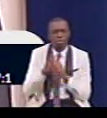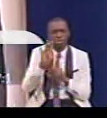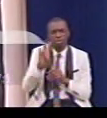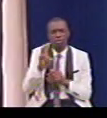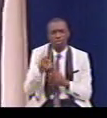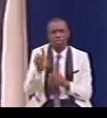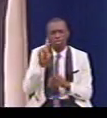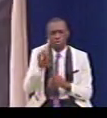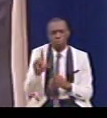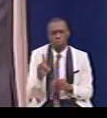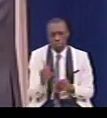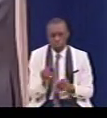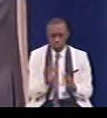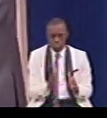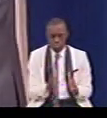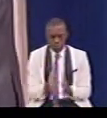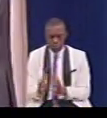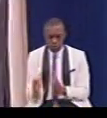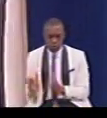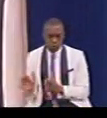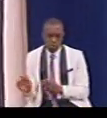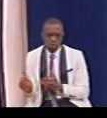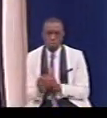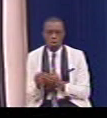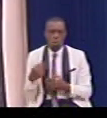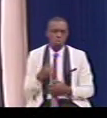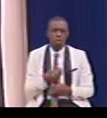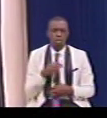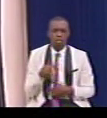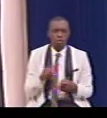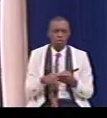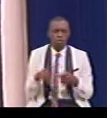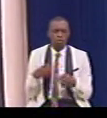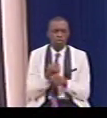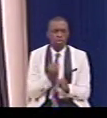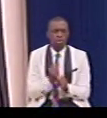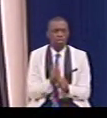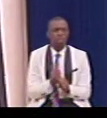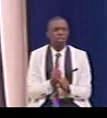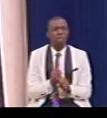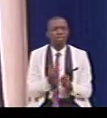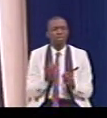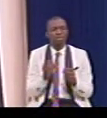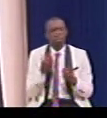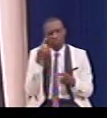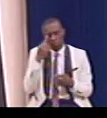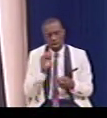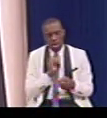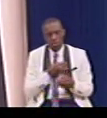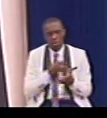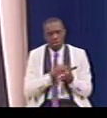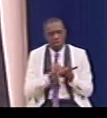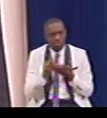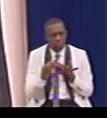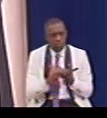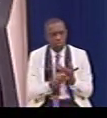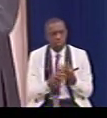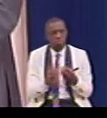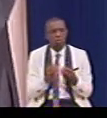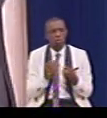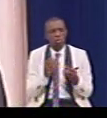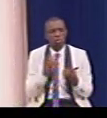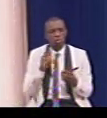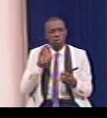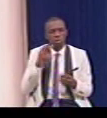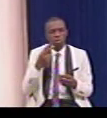that we need to make for our sanctification look at this it says and having enough therefore these promises